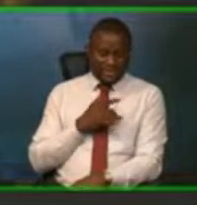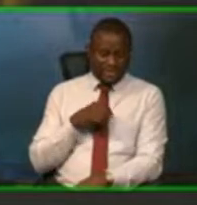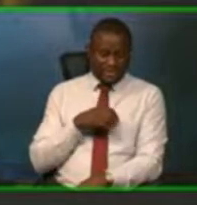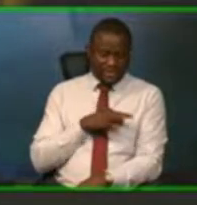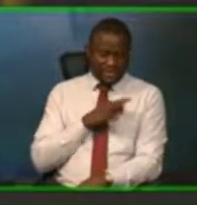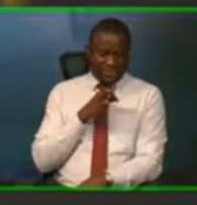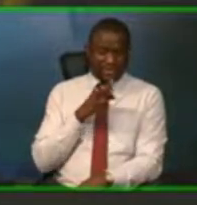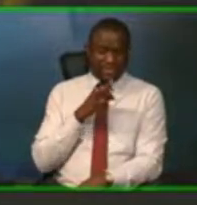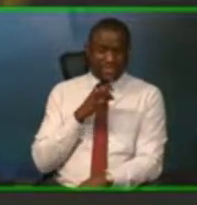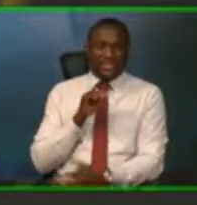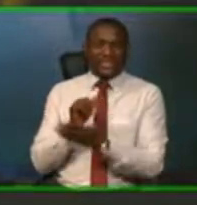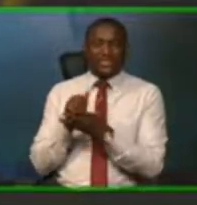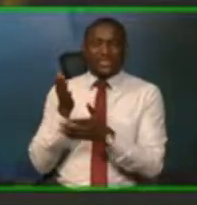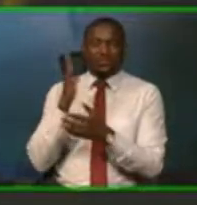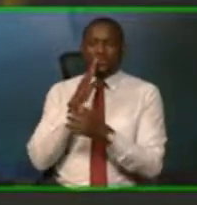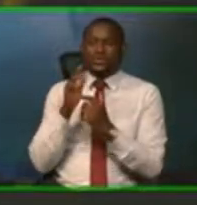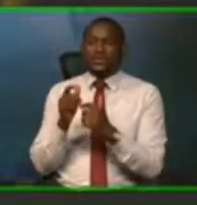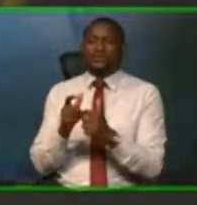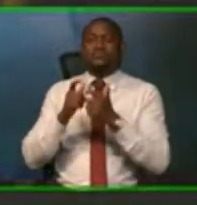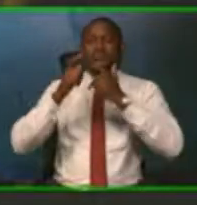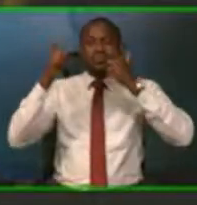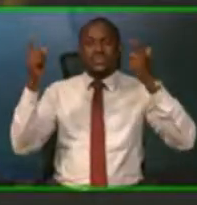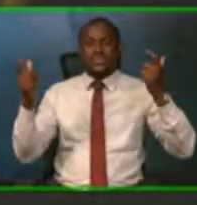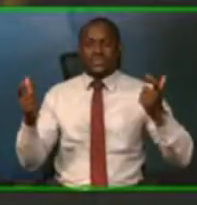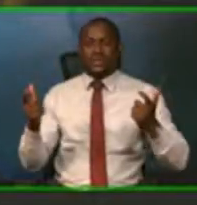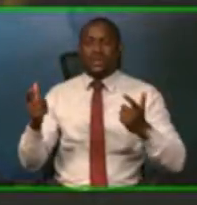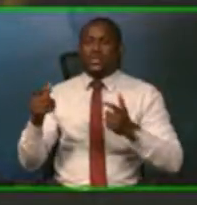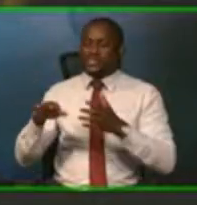that there will be a mighty outpouring this night.